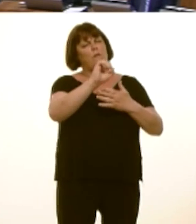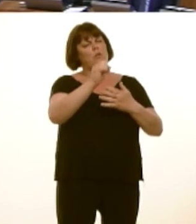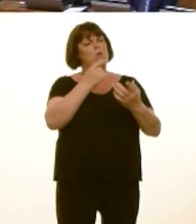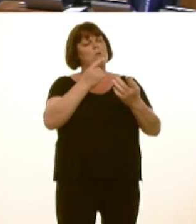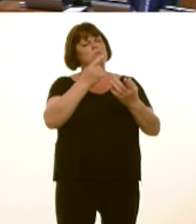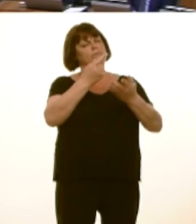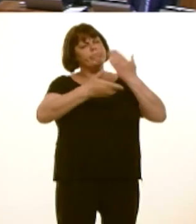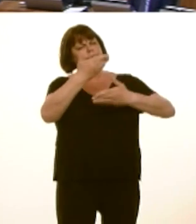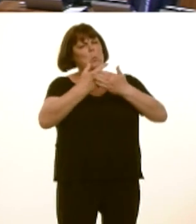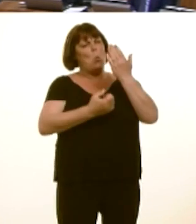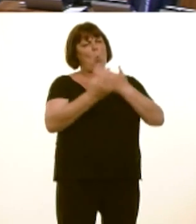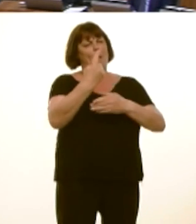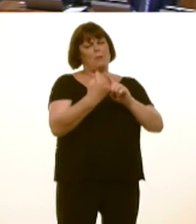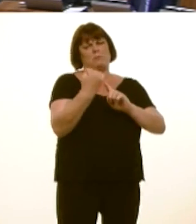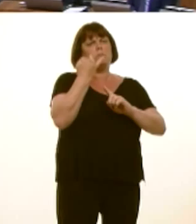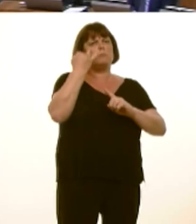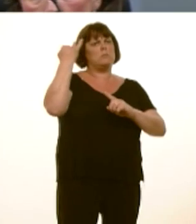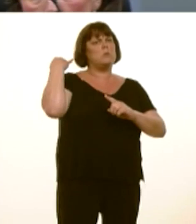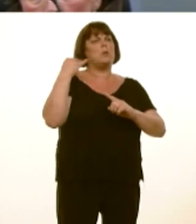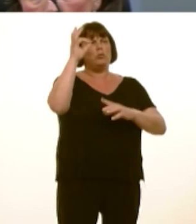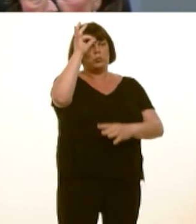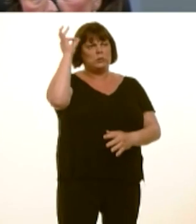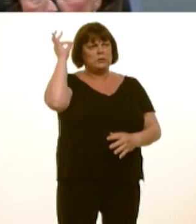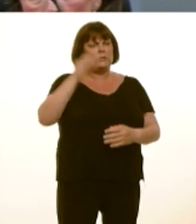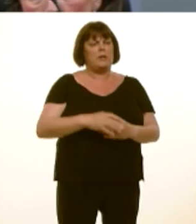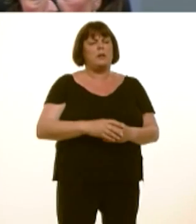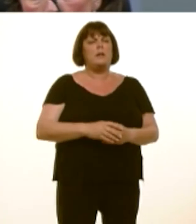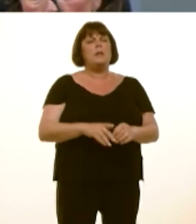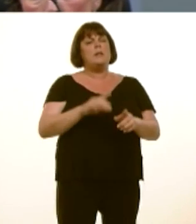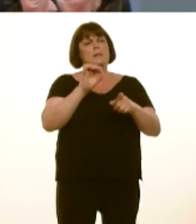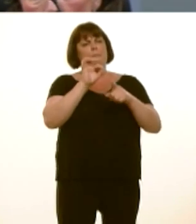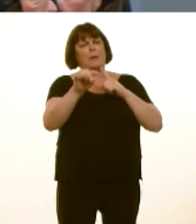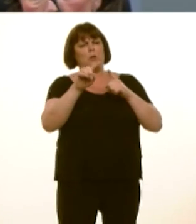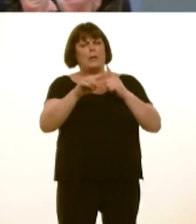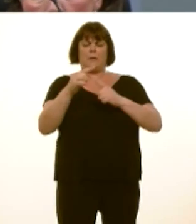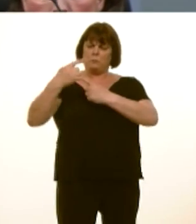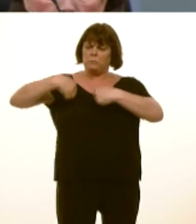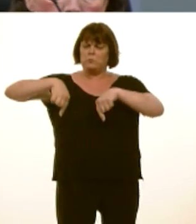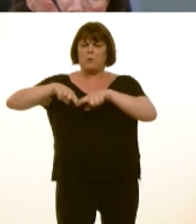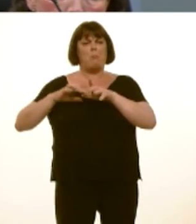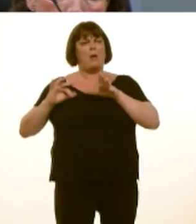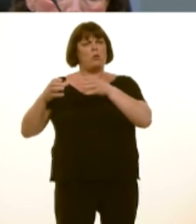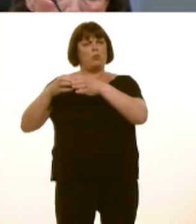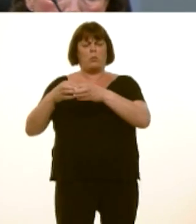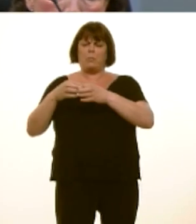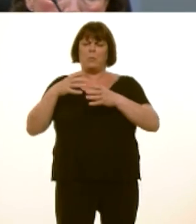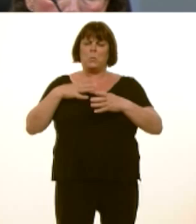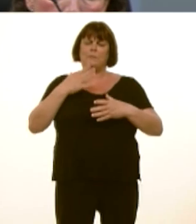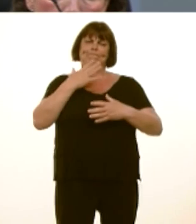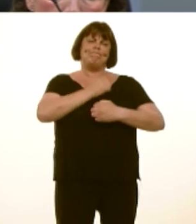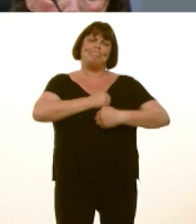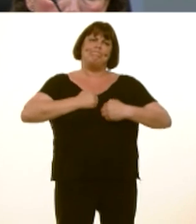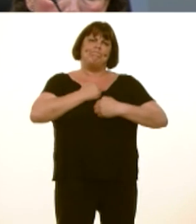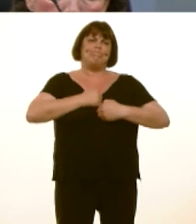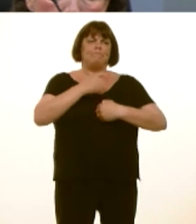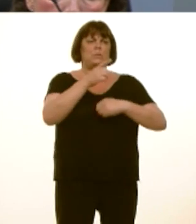the horrors that unfolded in Tunisia. And in particular, we on this side of the chamber offer our condolences to the family